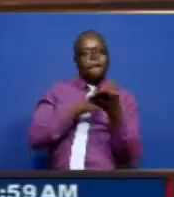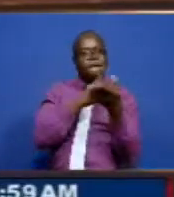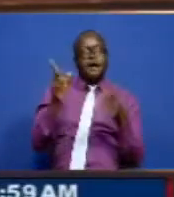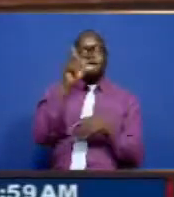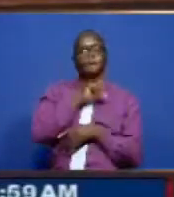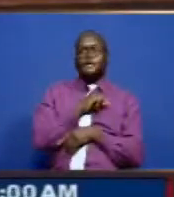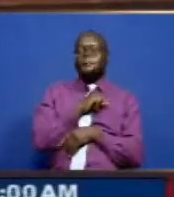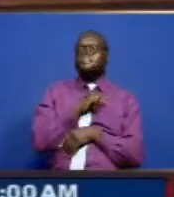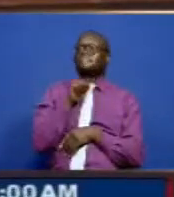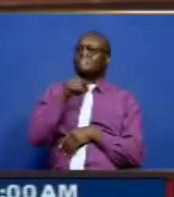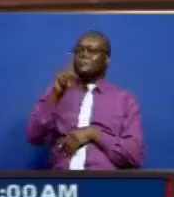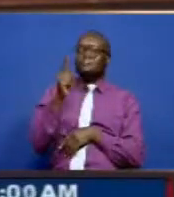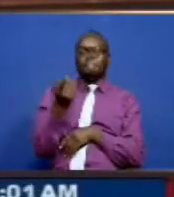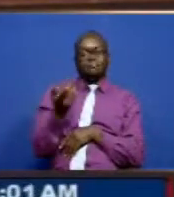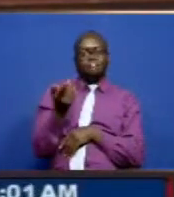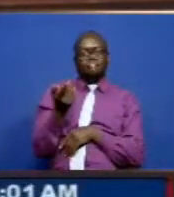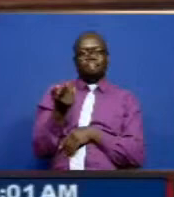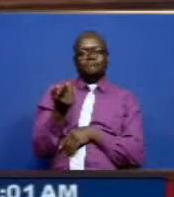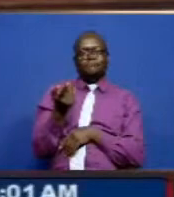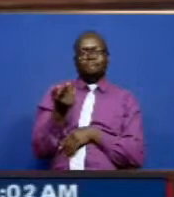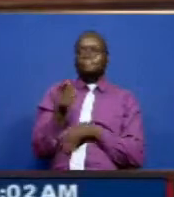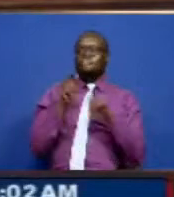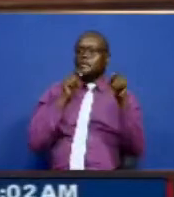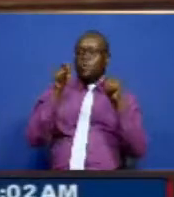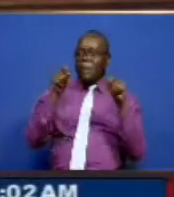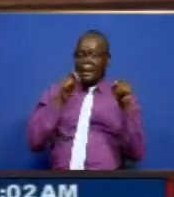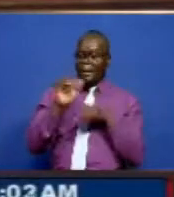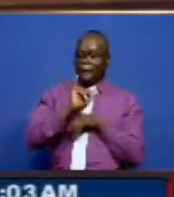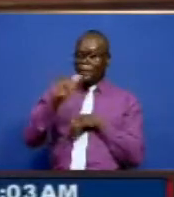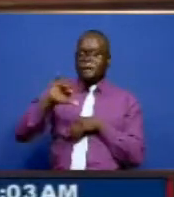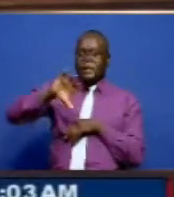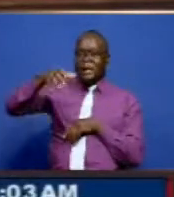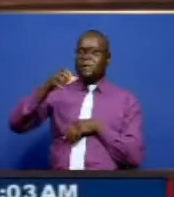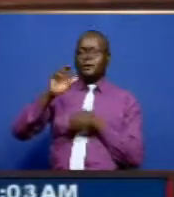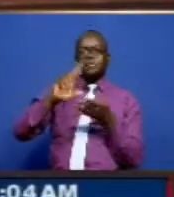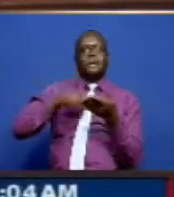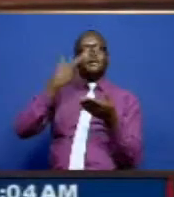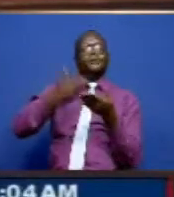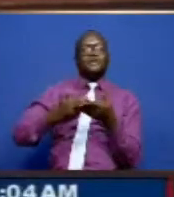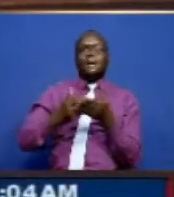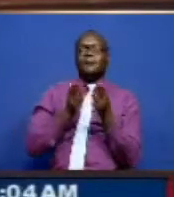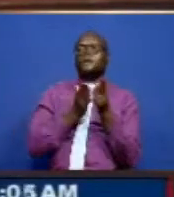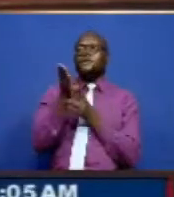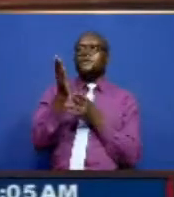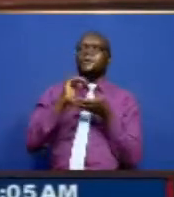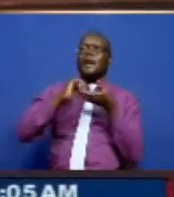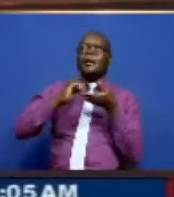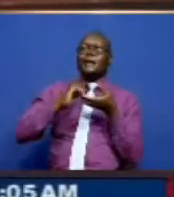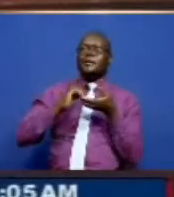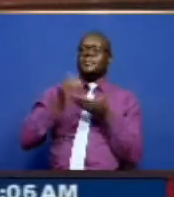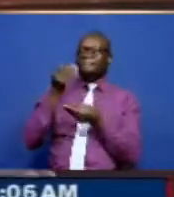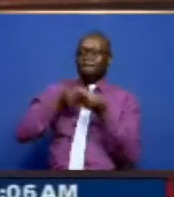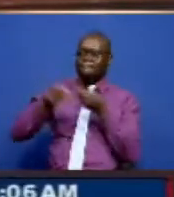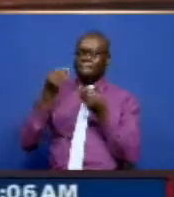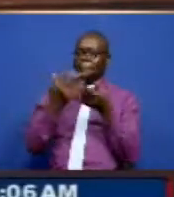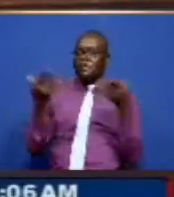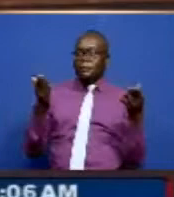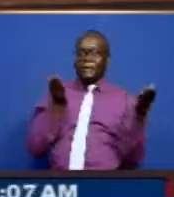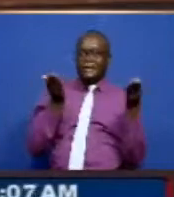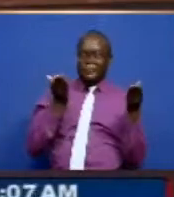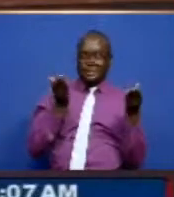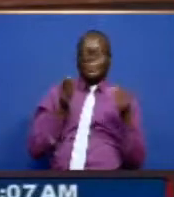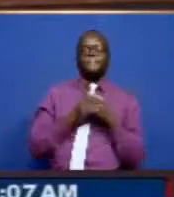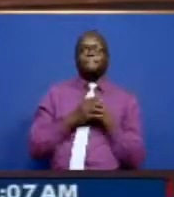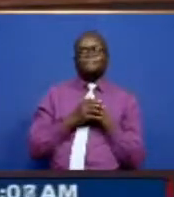to prudently manage the county resources by engaging in procurement of goods and